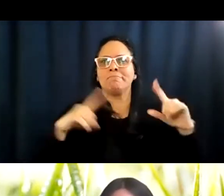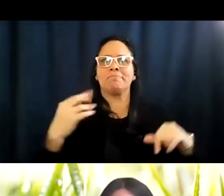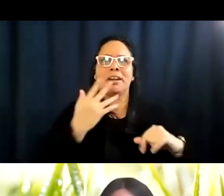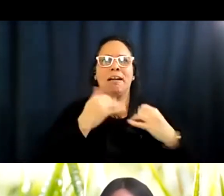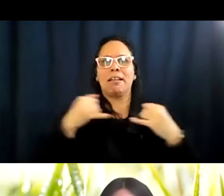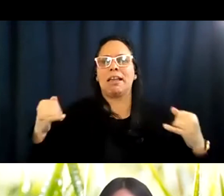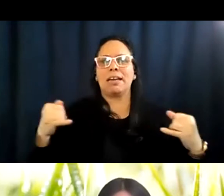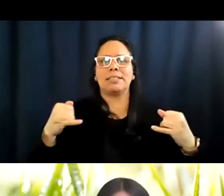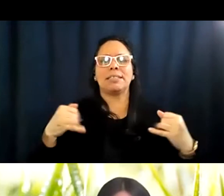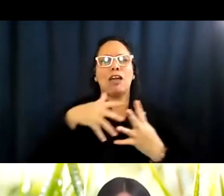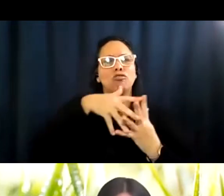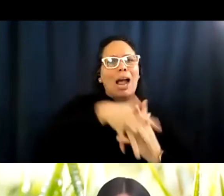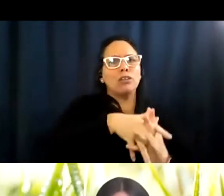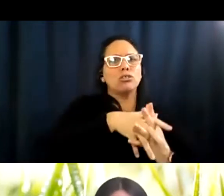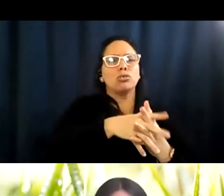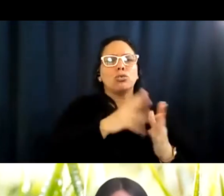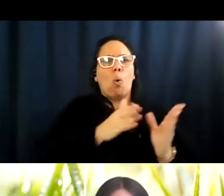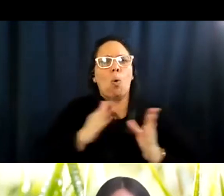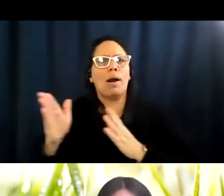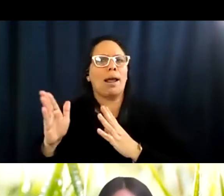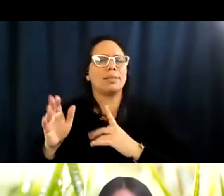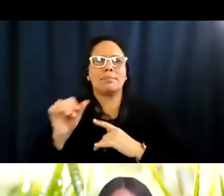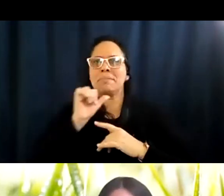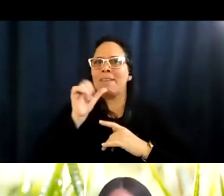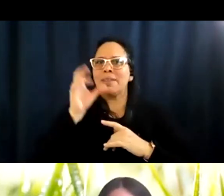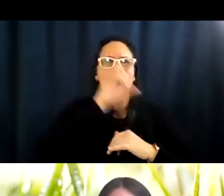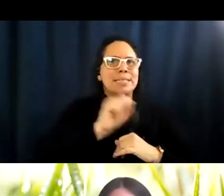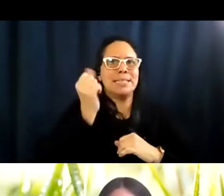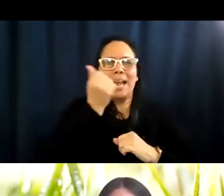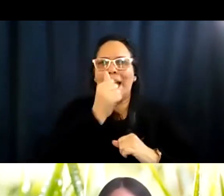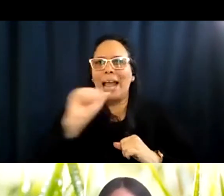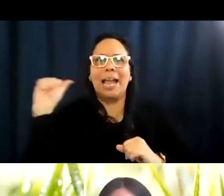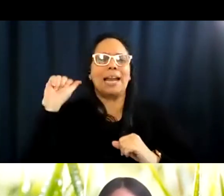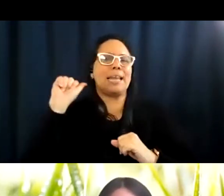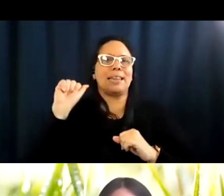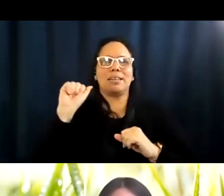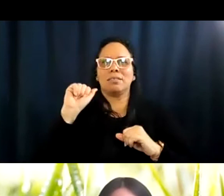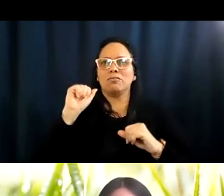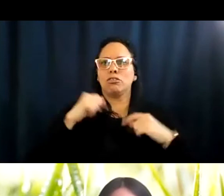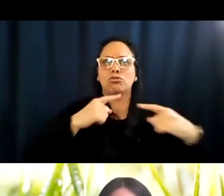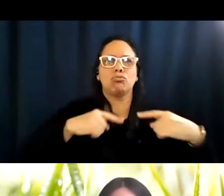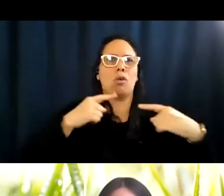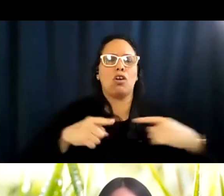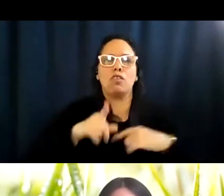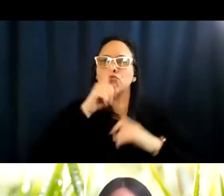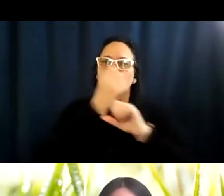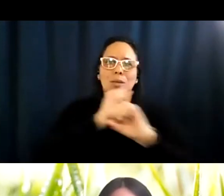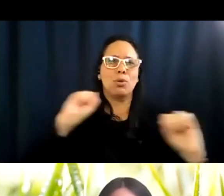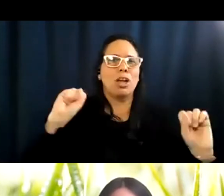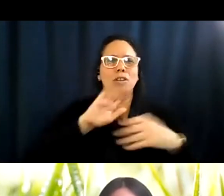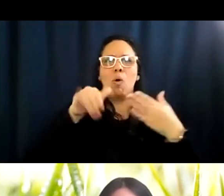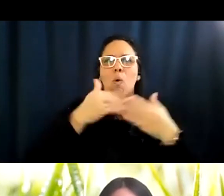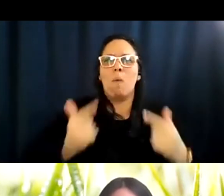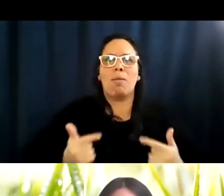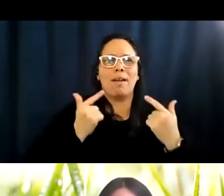and hasn't missed a single beat in the struggle for true liberation her whole life and counting. It makes